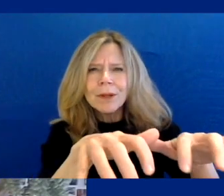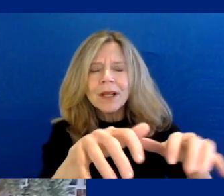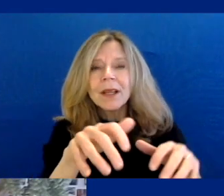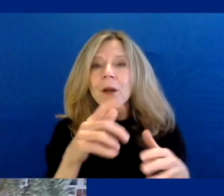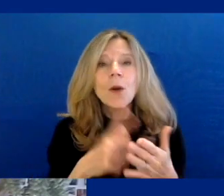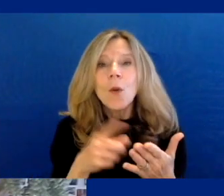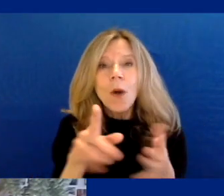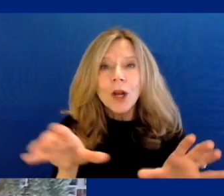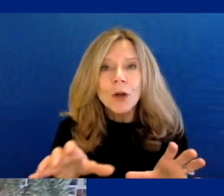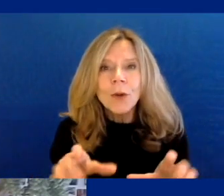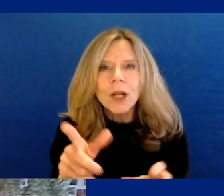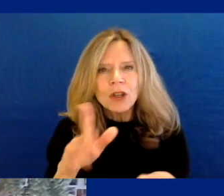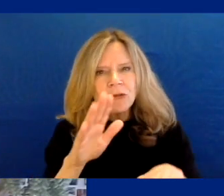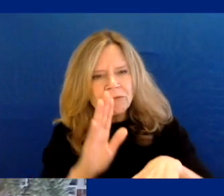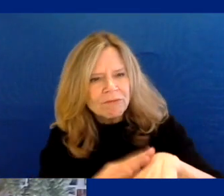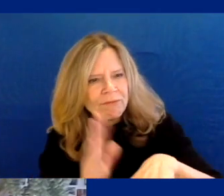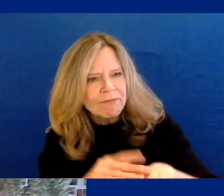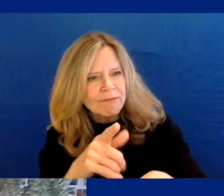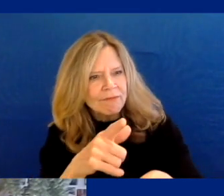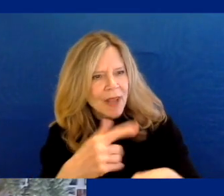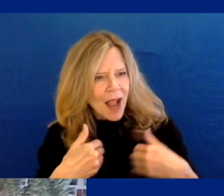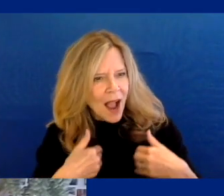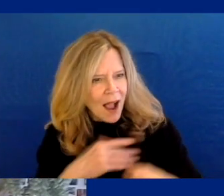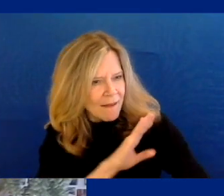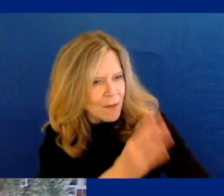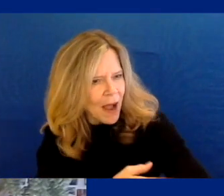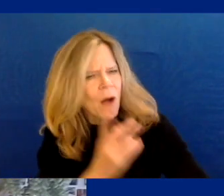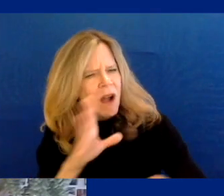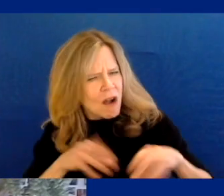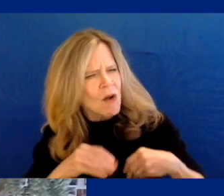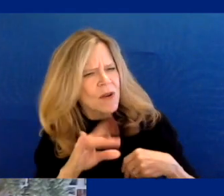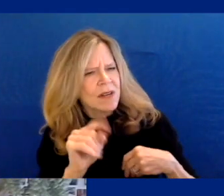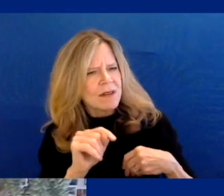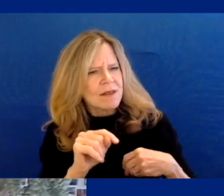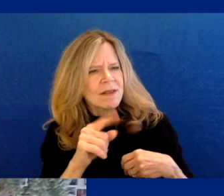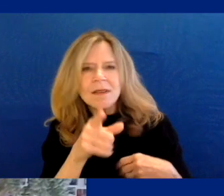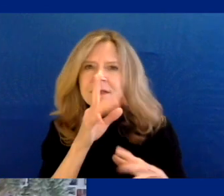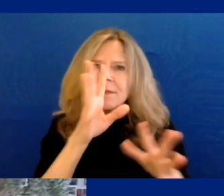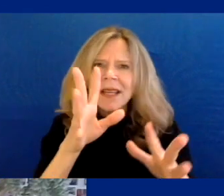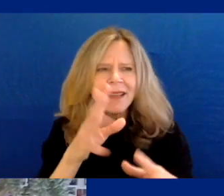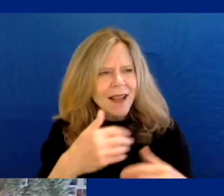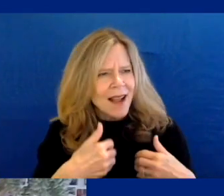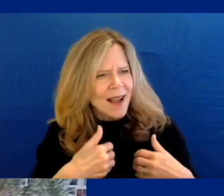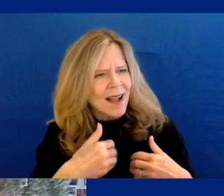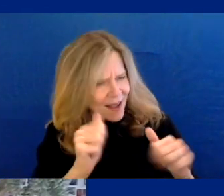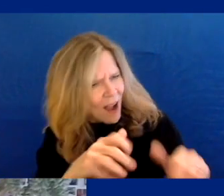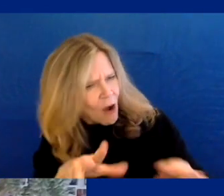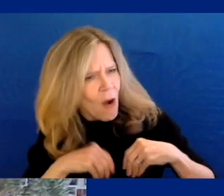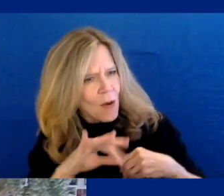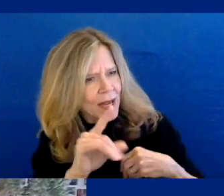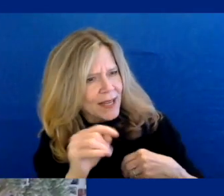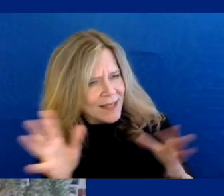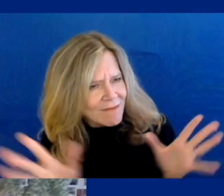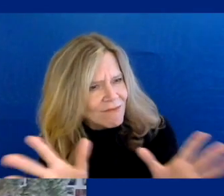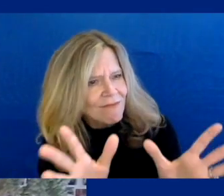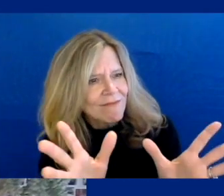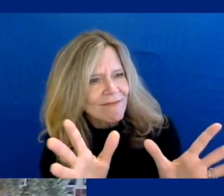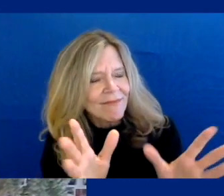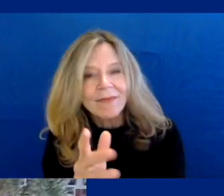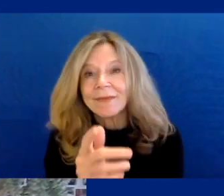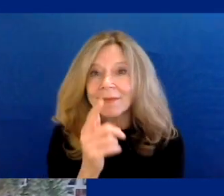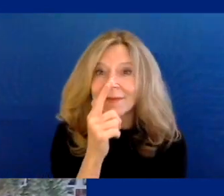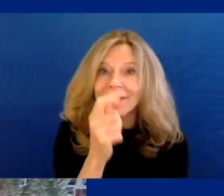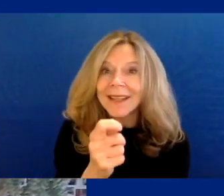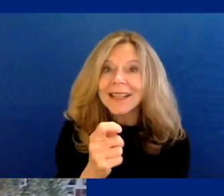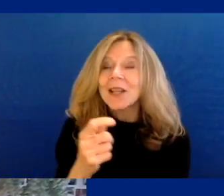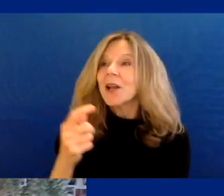is you're telling us, own our power, own our voice. So it's interesting that, you know, as women,